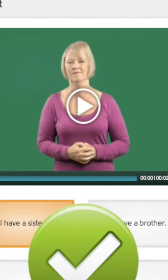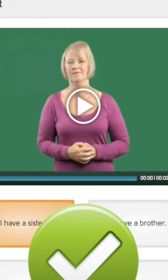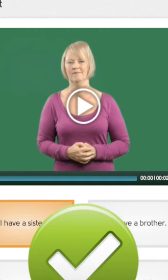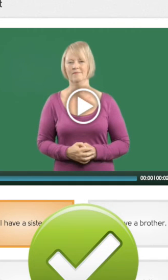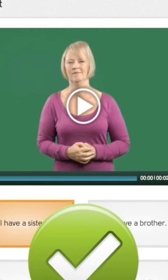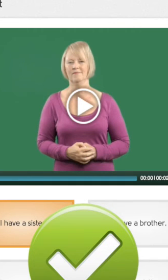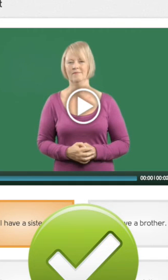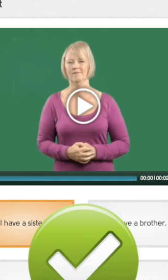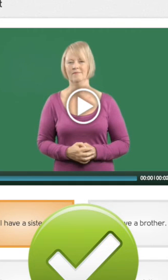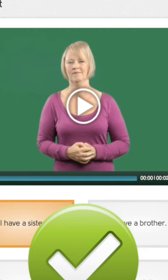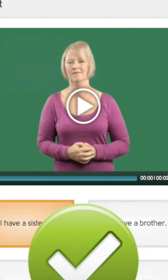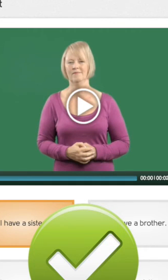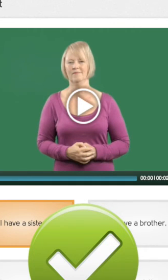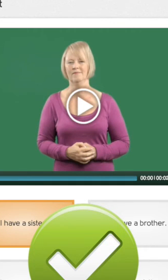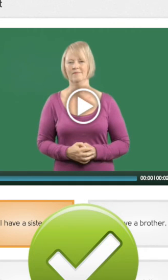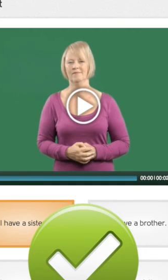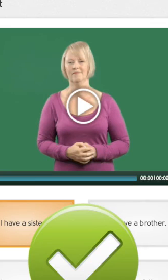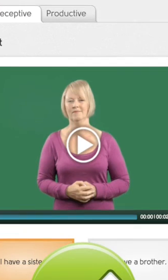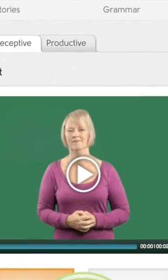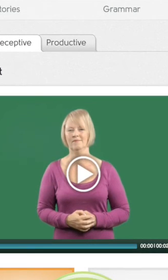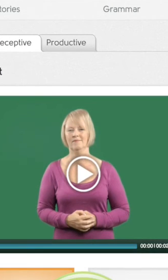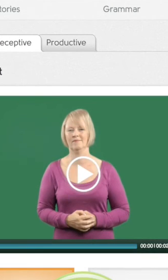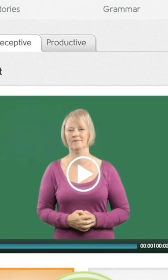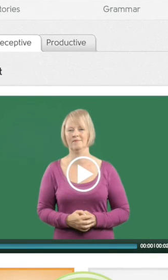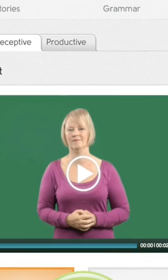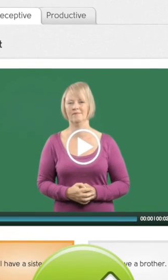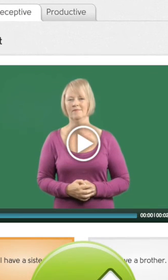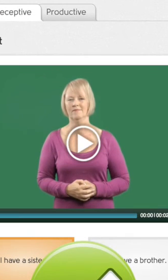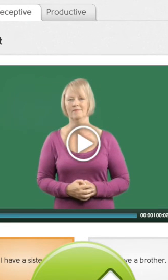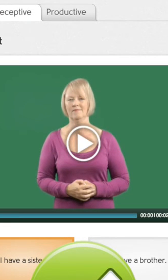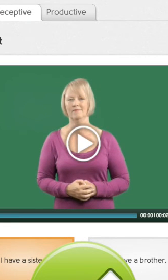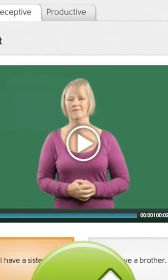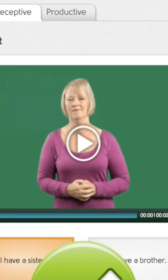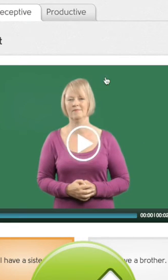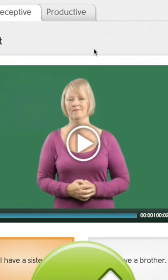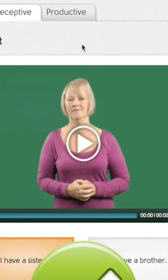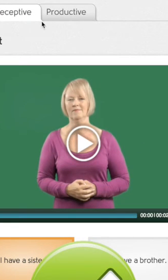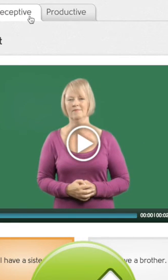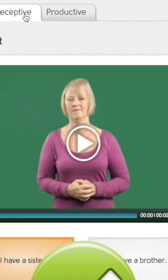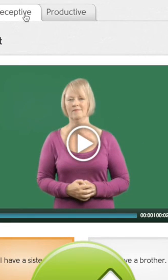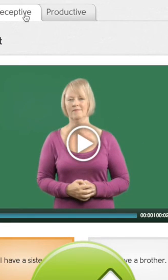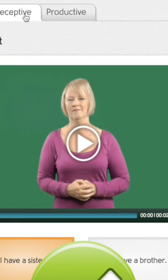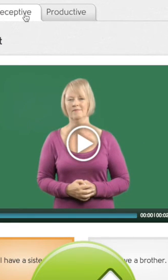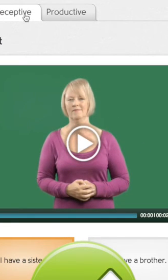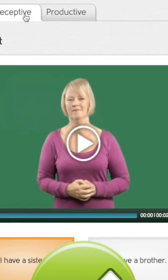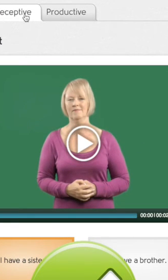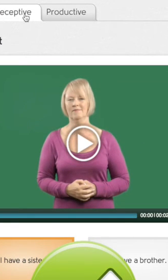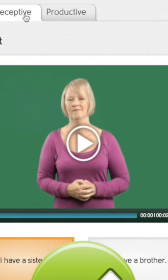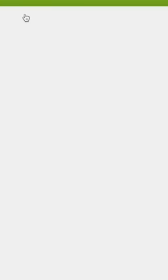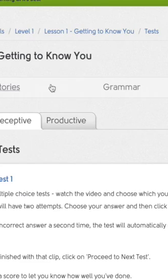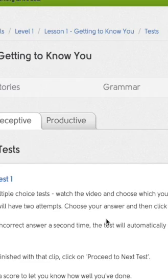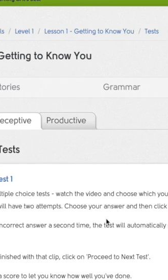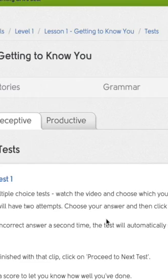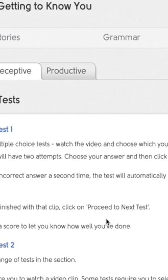So don't be scared that you'll be seeing the same one each time round. Hopefully there's enough videos here that you'll never see the same one twice.